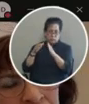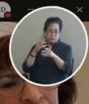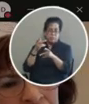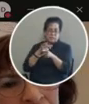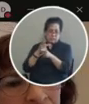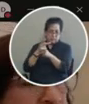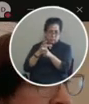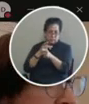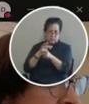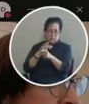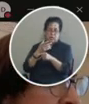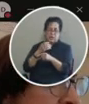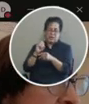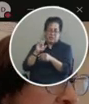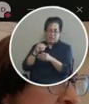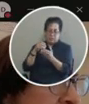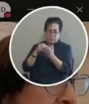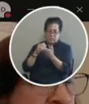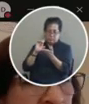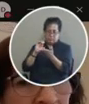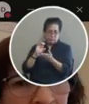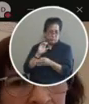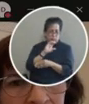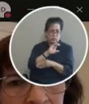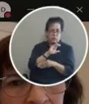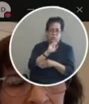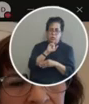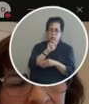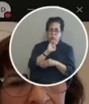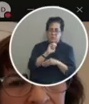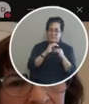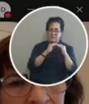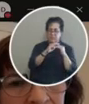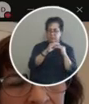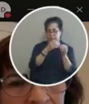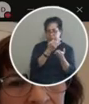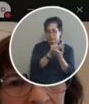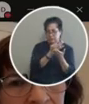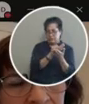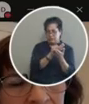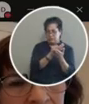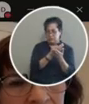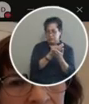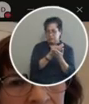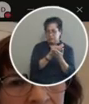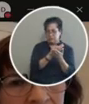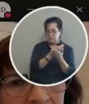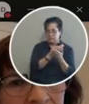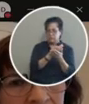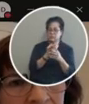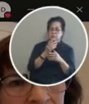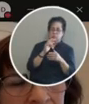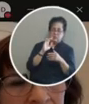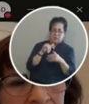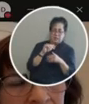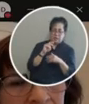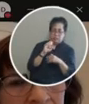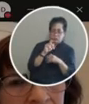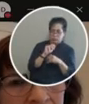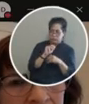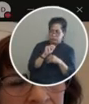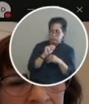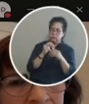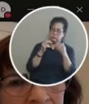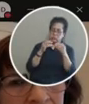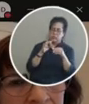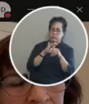maintenance and appropriate the funds to the rate stabilization fund. On that motion,